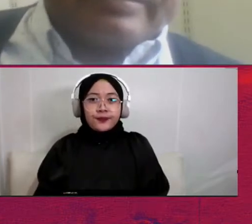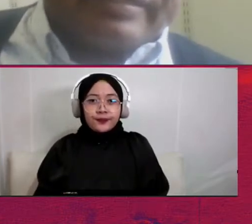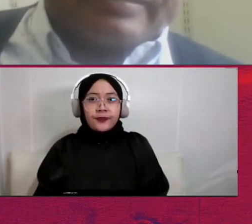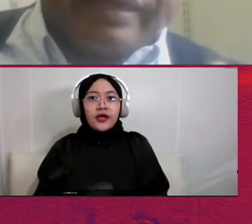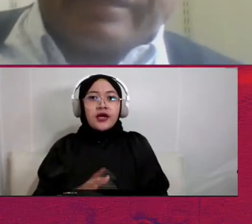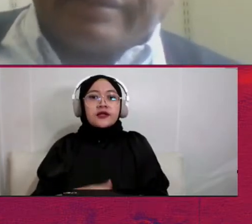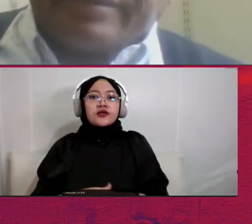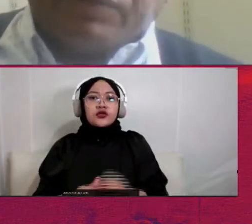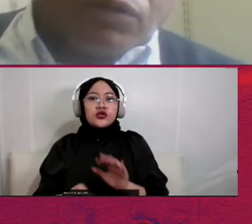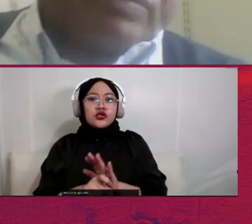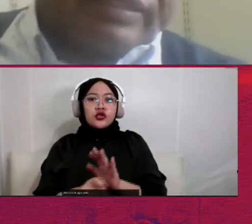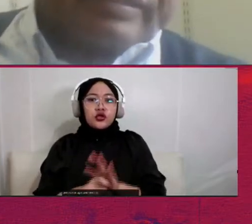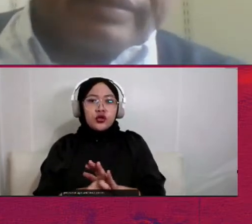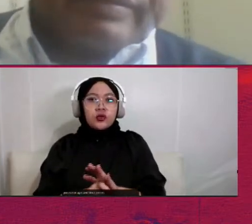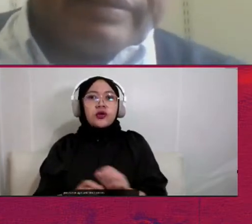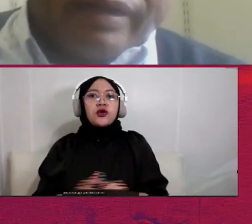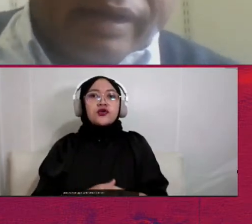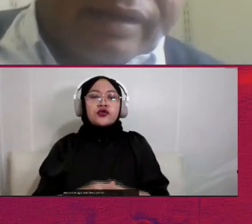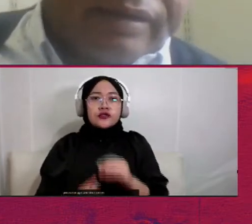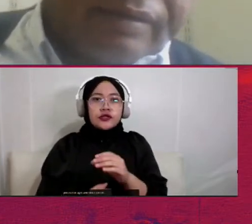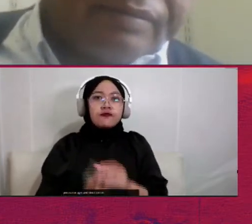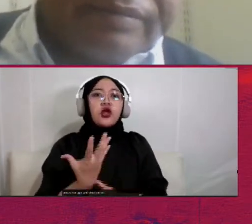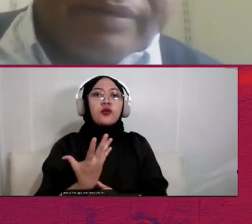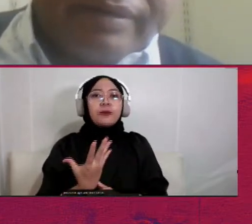conservation managers and development,